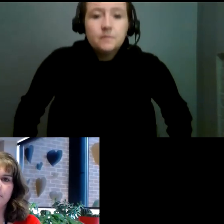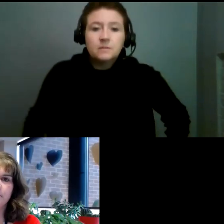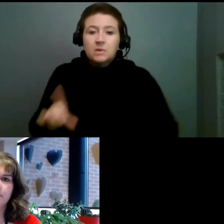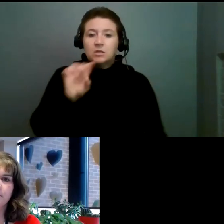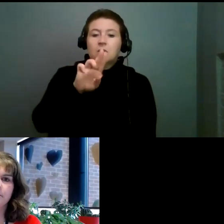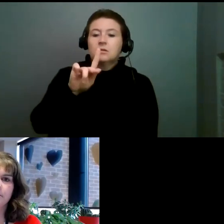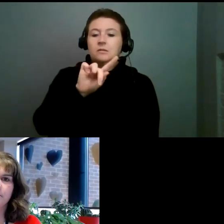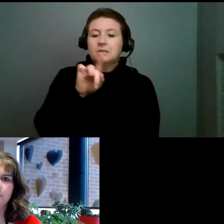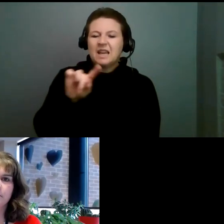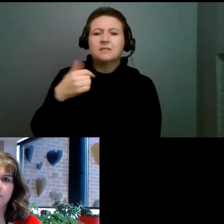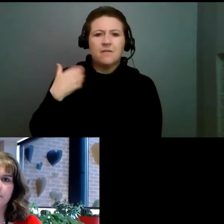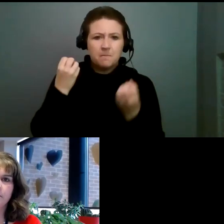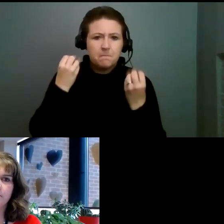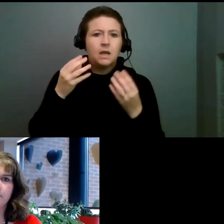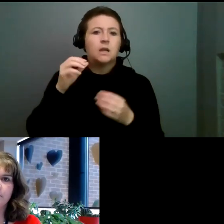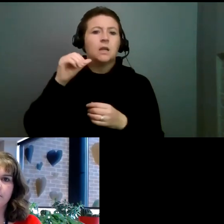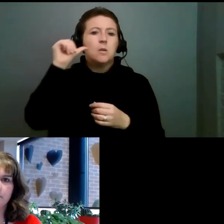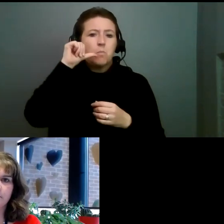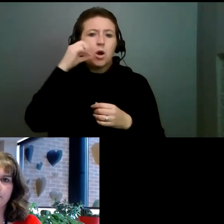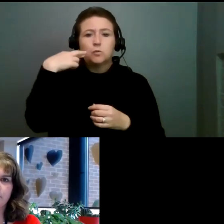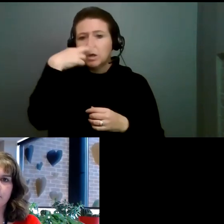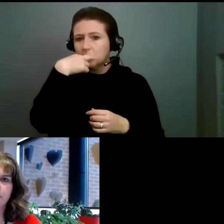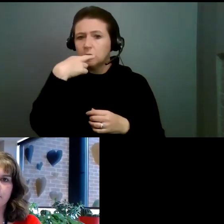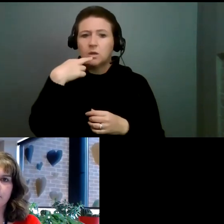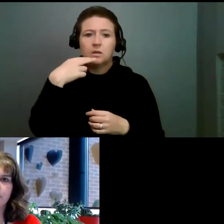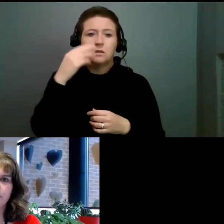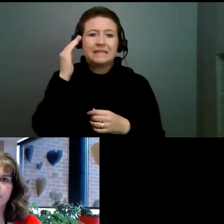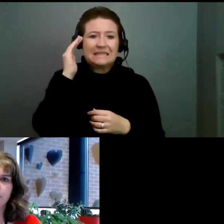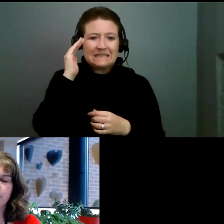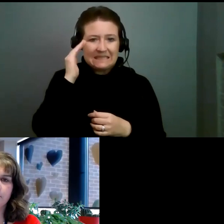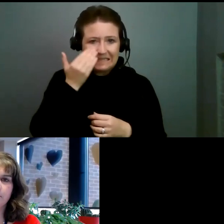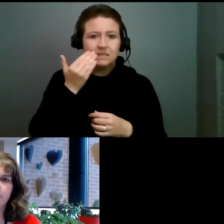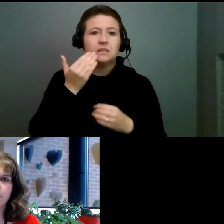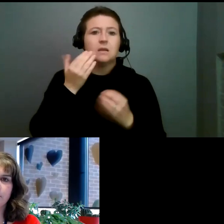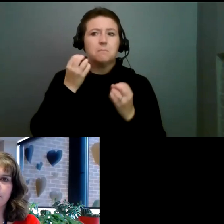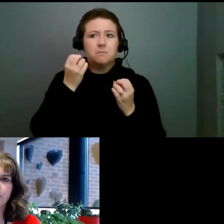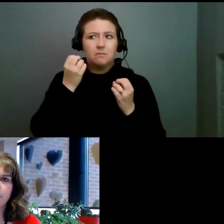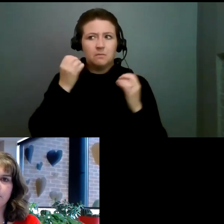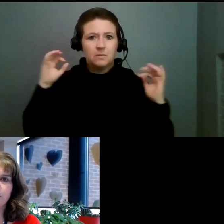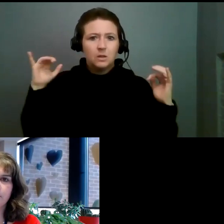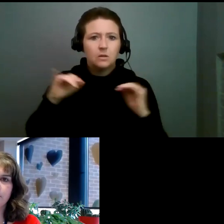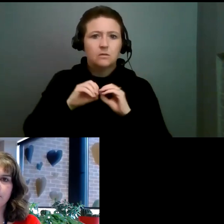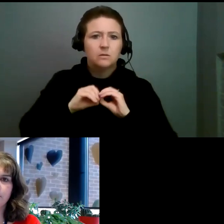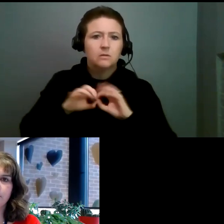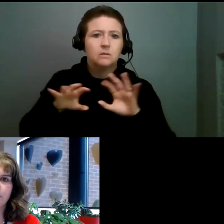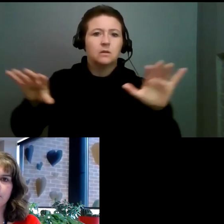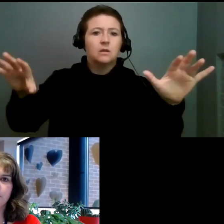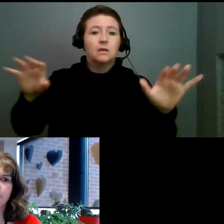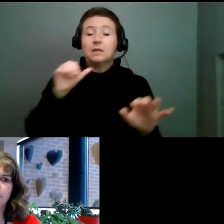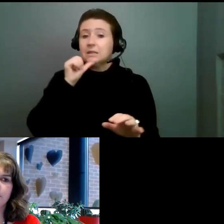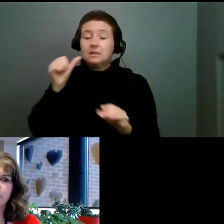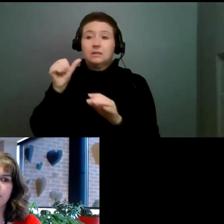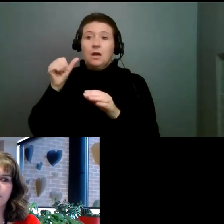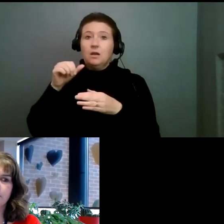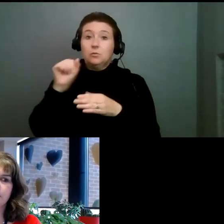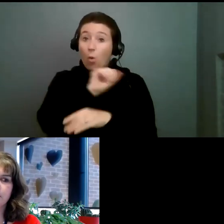and restaurants that appear to be nidus for significant transmission. Doesn't explain all of them, and as